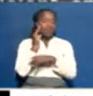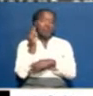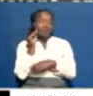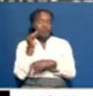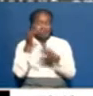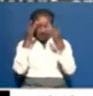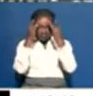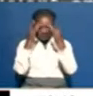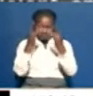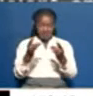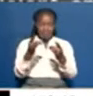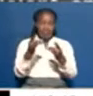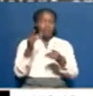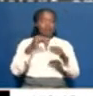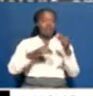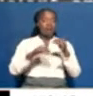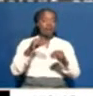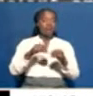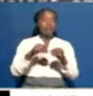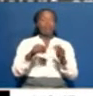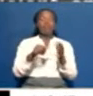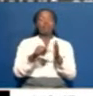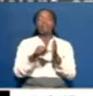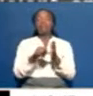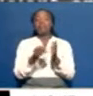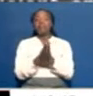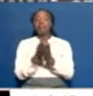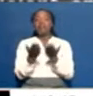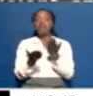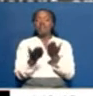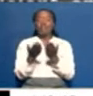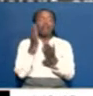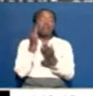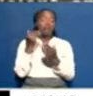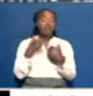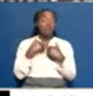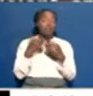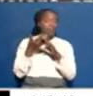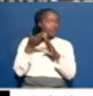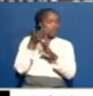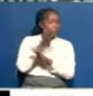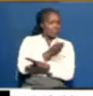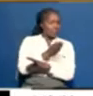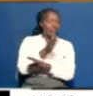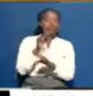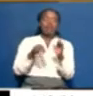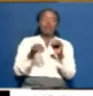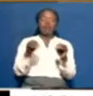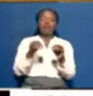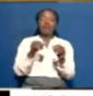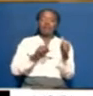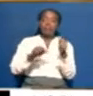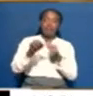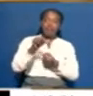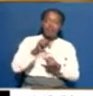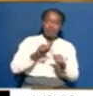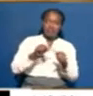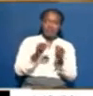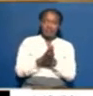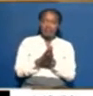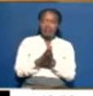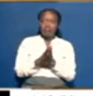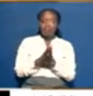disputes as compared with the experience we earned during the previous electoral cycle. Drawing parallels from